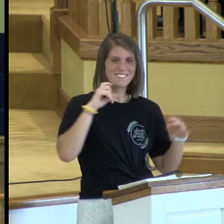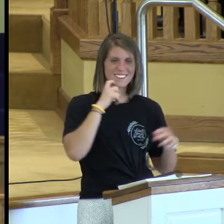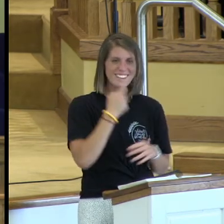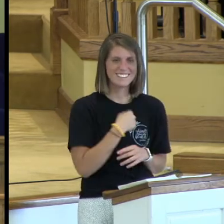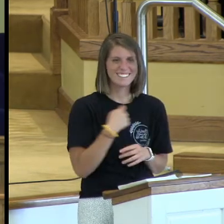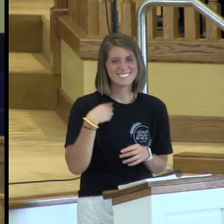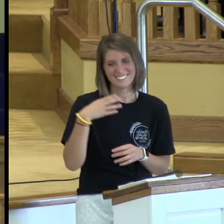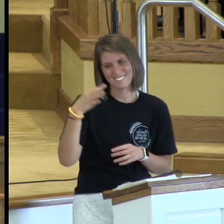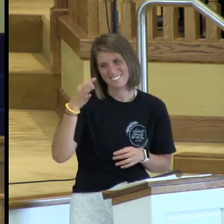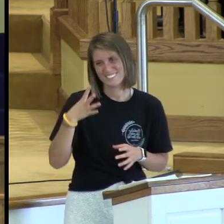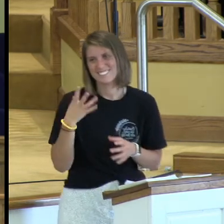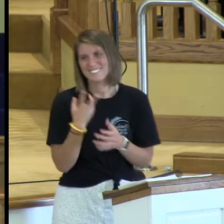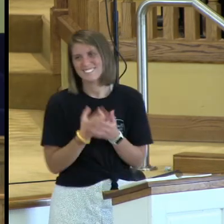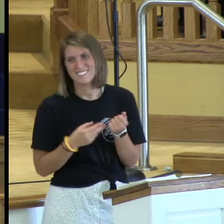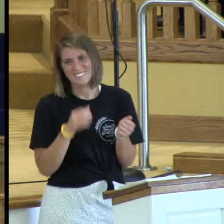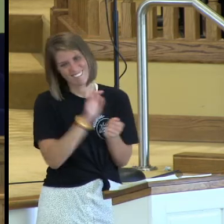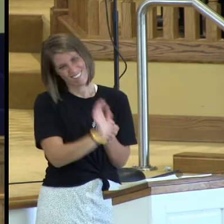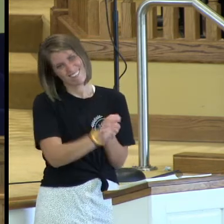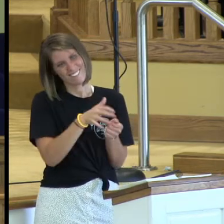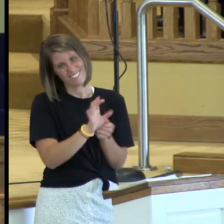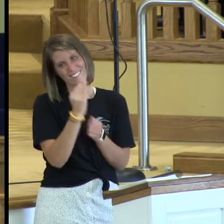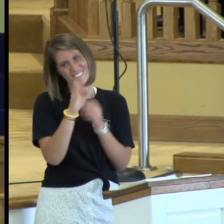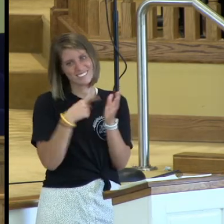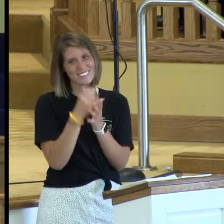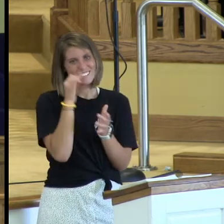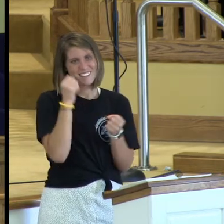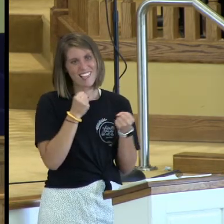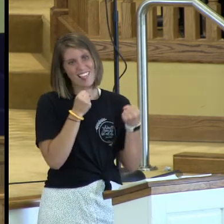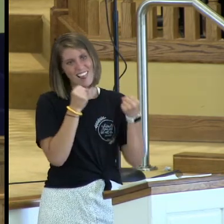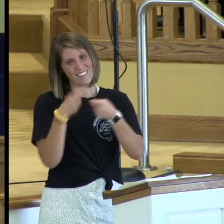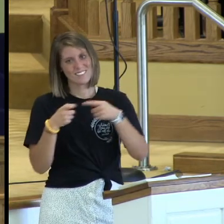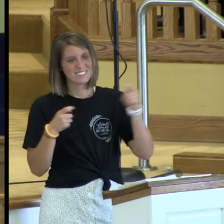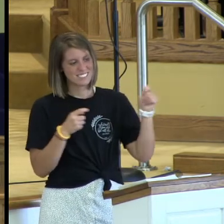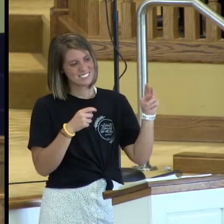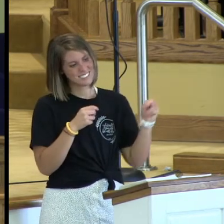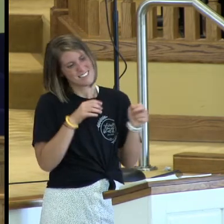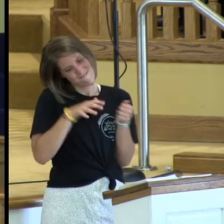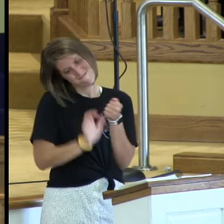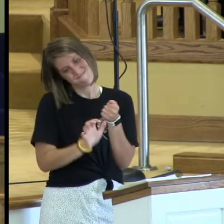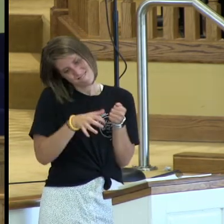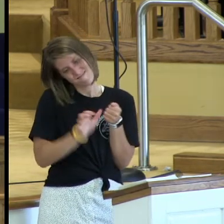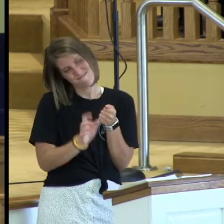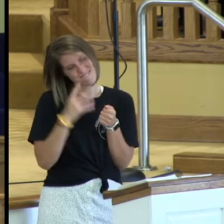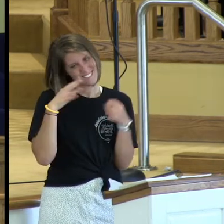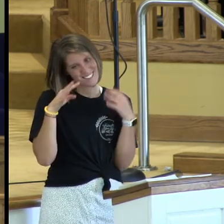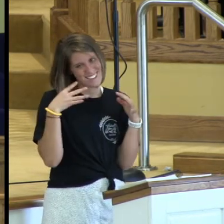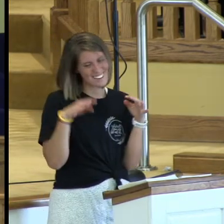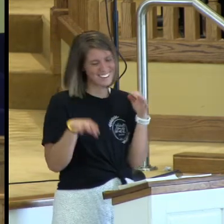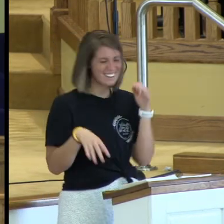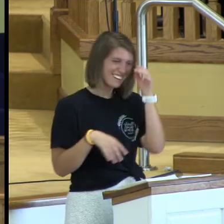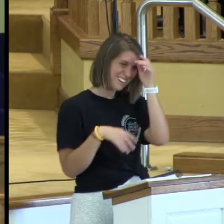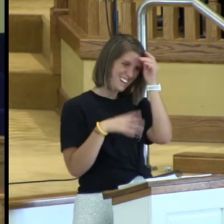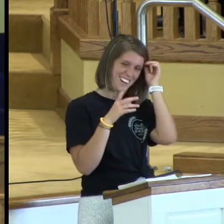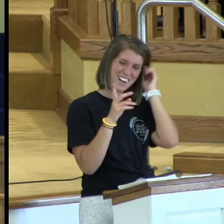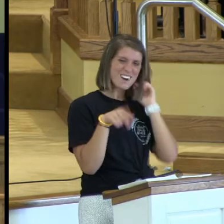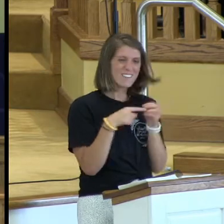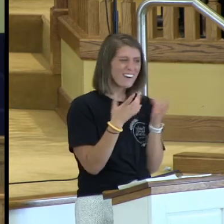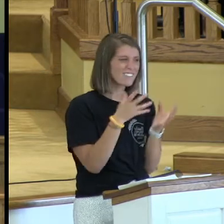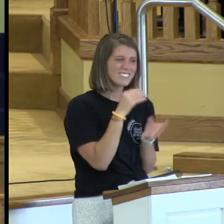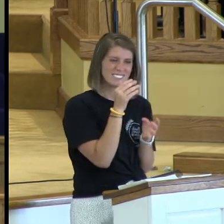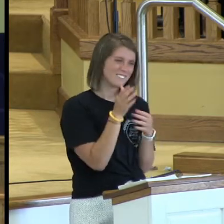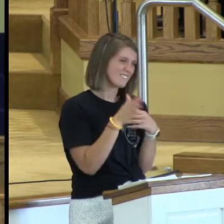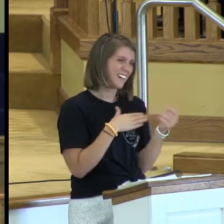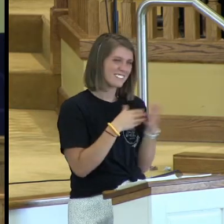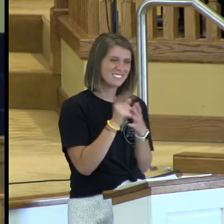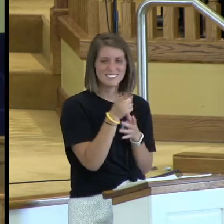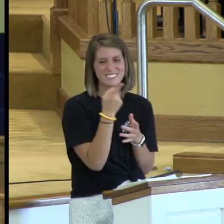were annoying people 14 hours all the way from Tennessee to here. We're just blowing them. About what? It didn't matter.